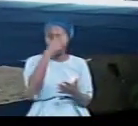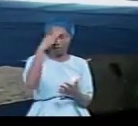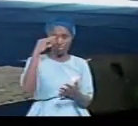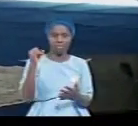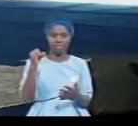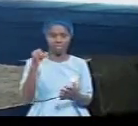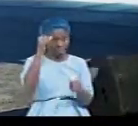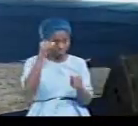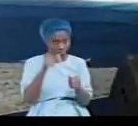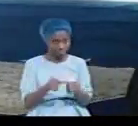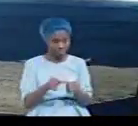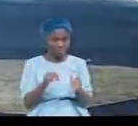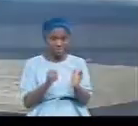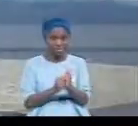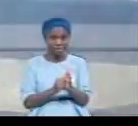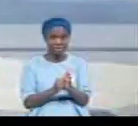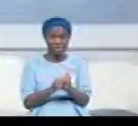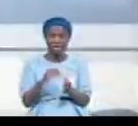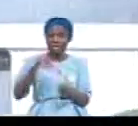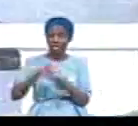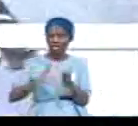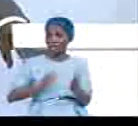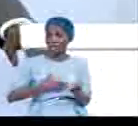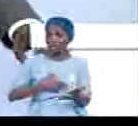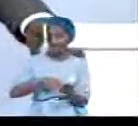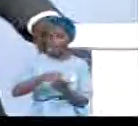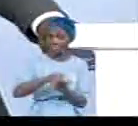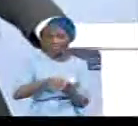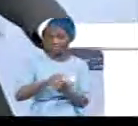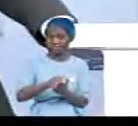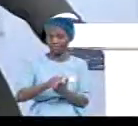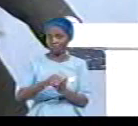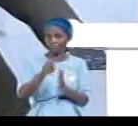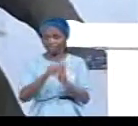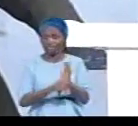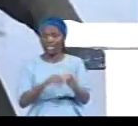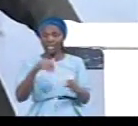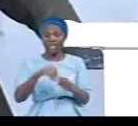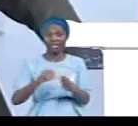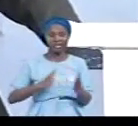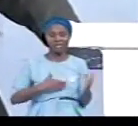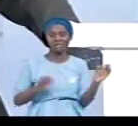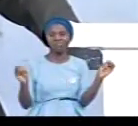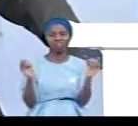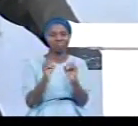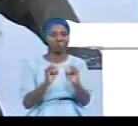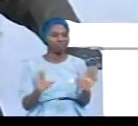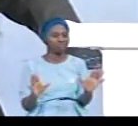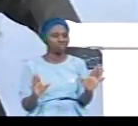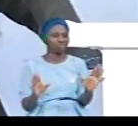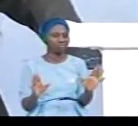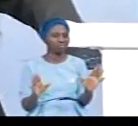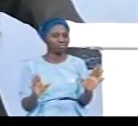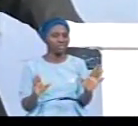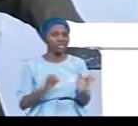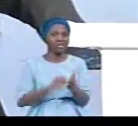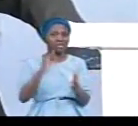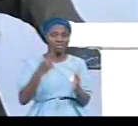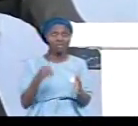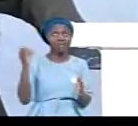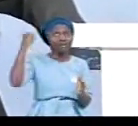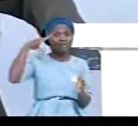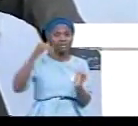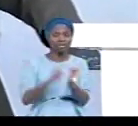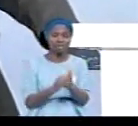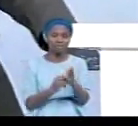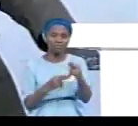Remember that in our weakness, in our nothingness, it is the grace that builds